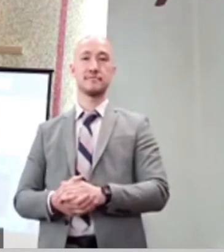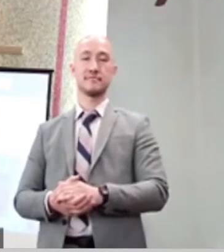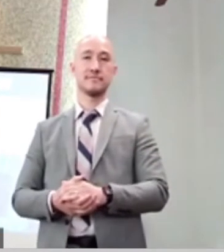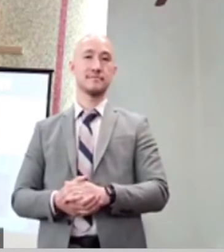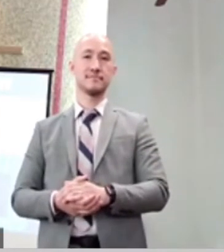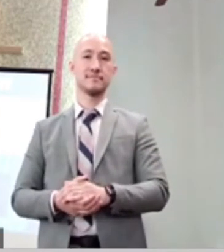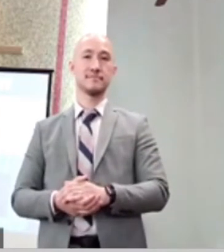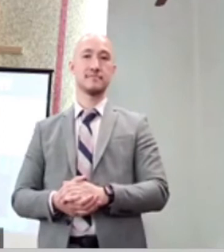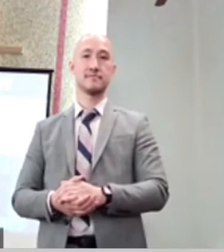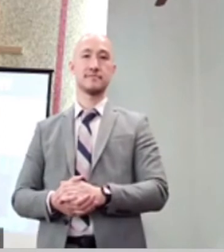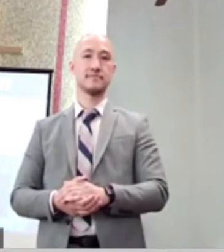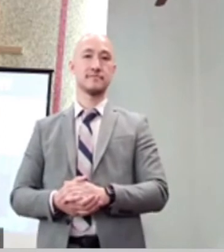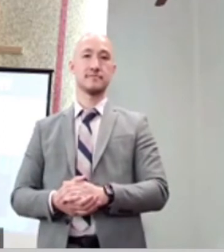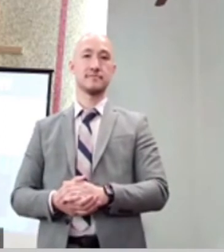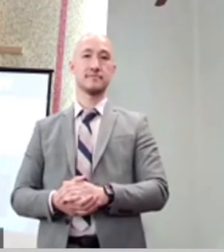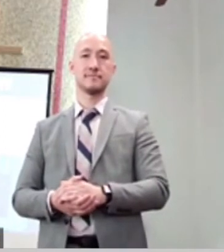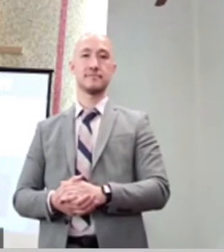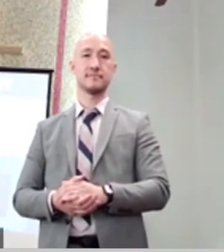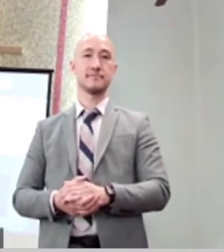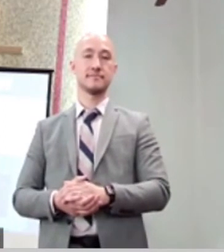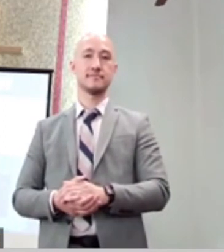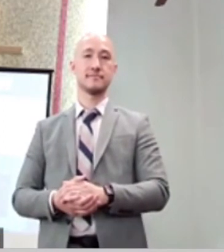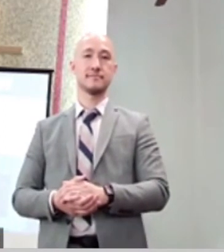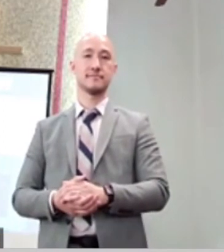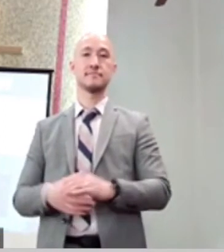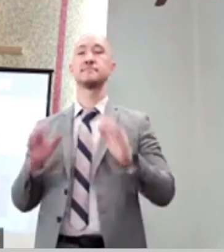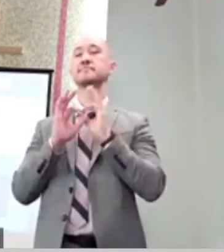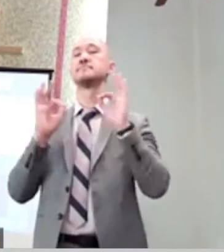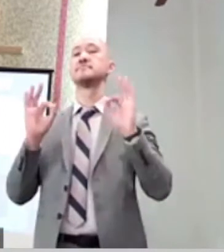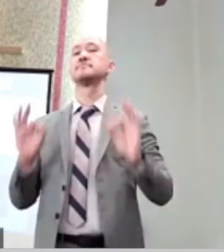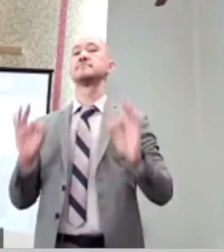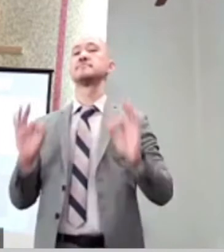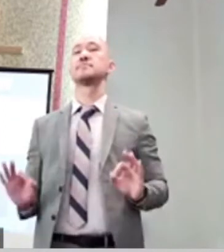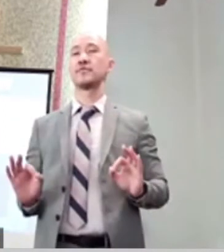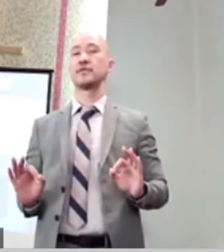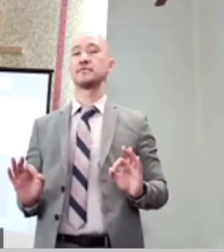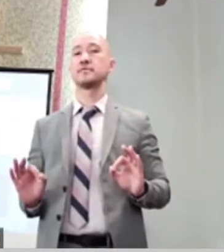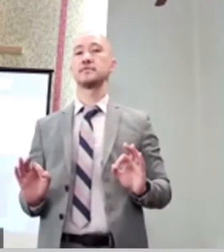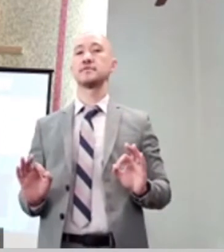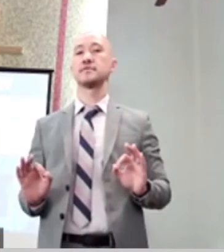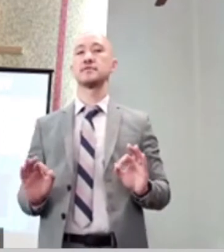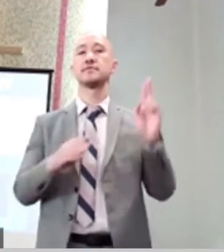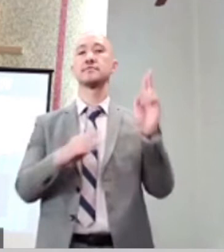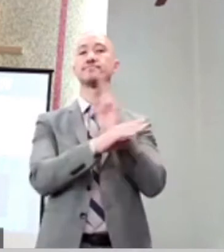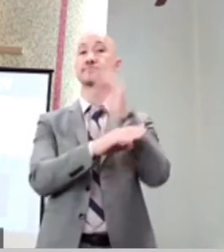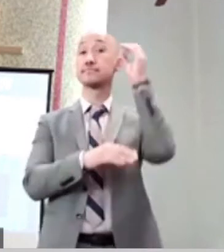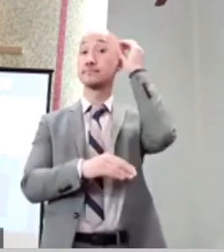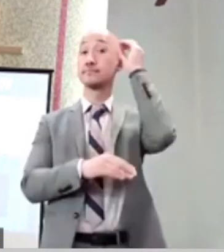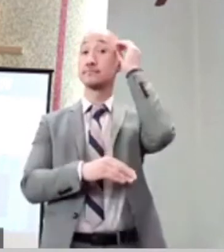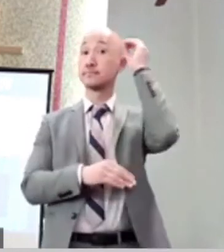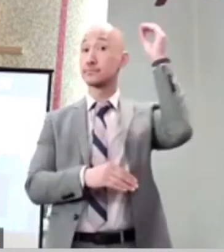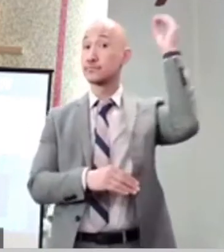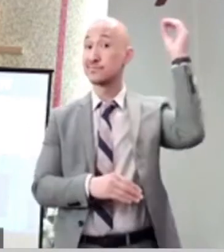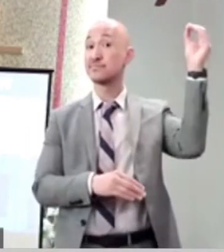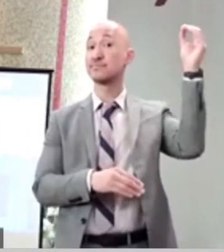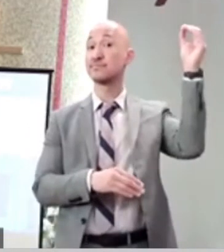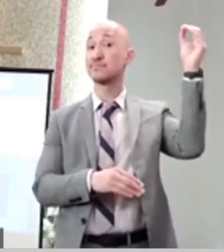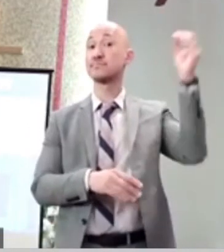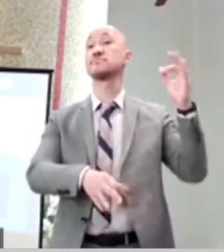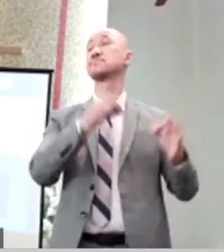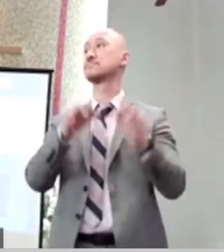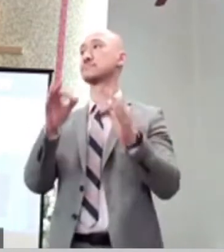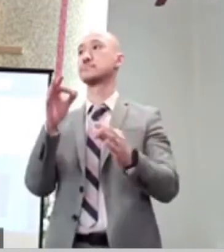The Pharisees were judging based on their opinion of the law. It wasn't even according to